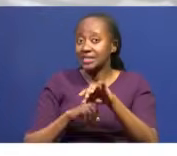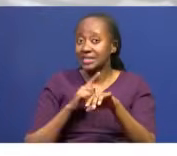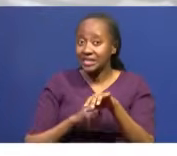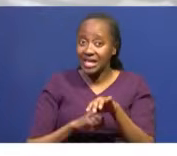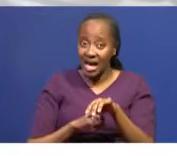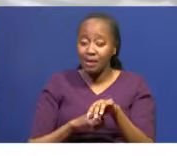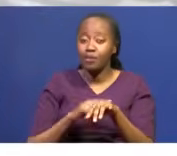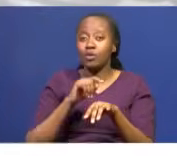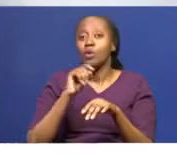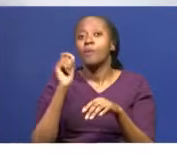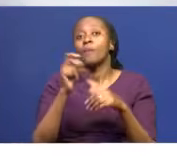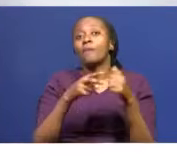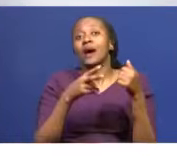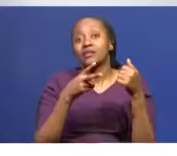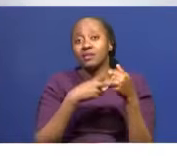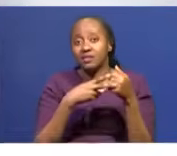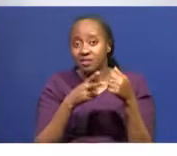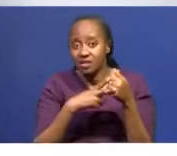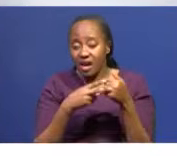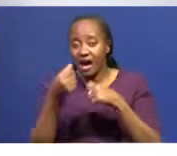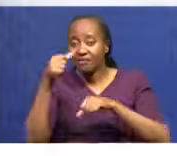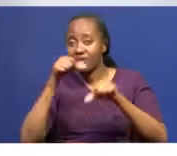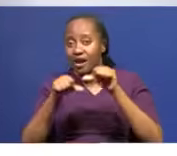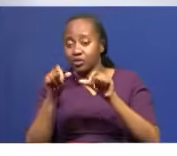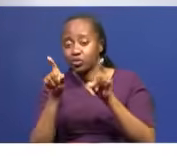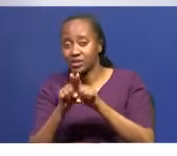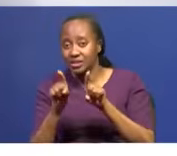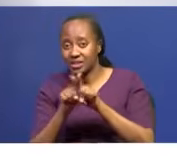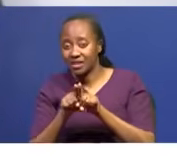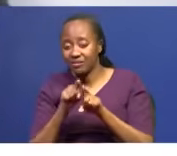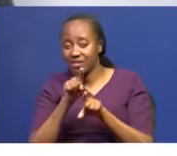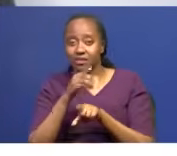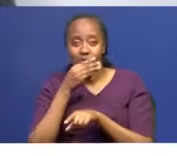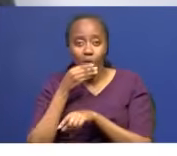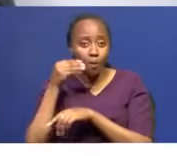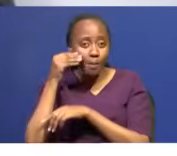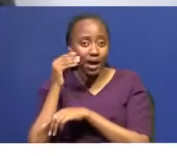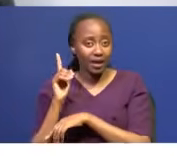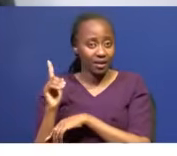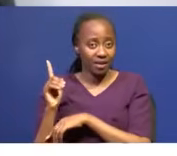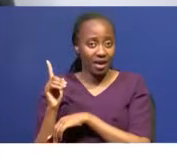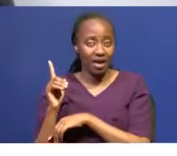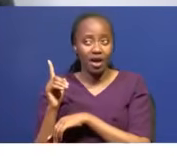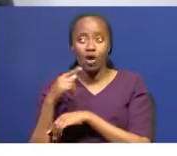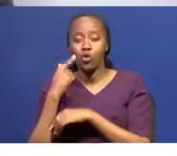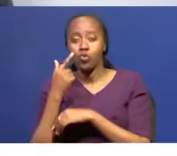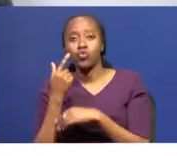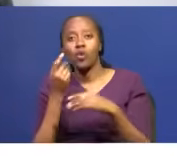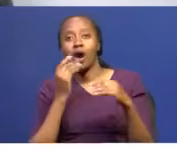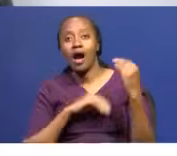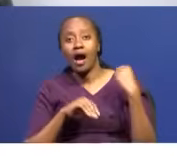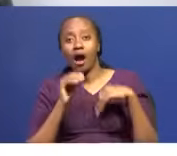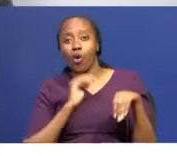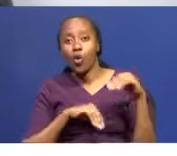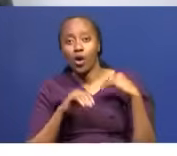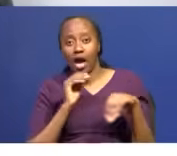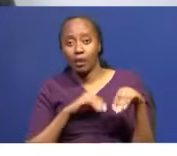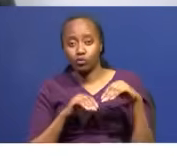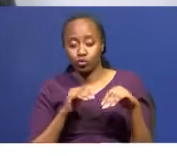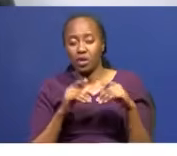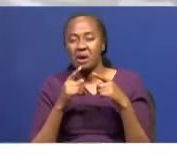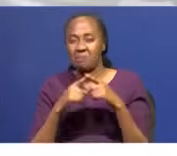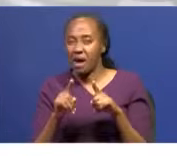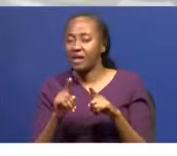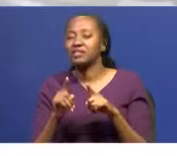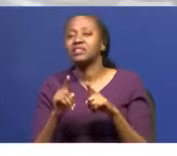2024 letter directing the closure of Oparanya's matter was shrouded in misery and worked against public